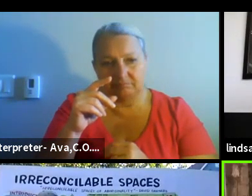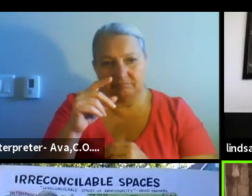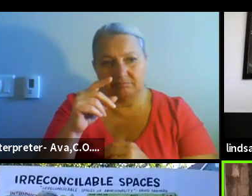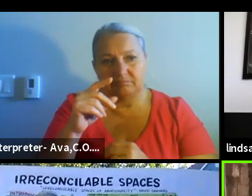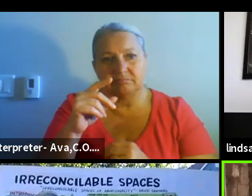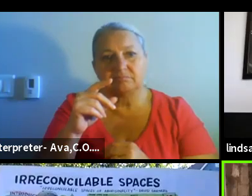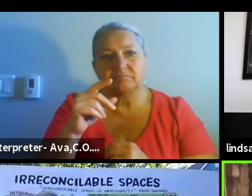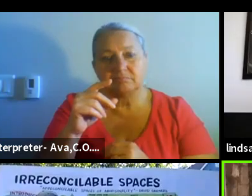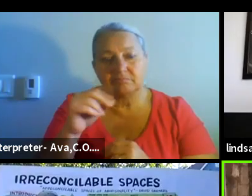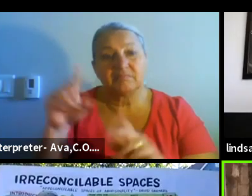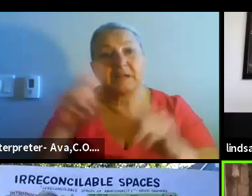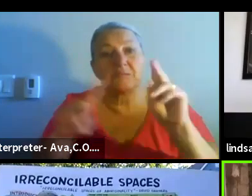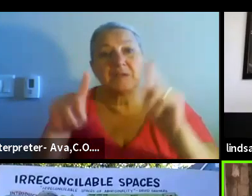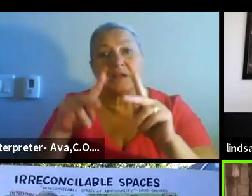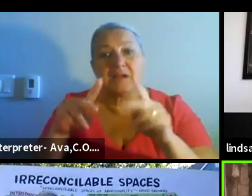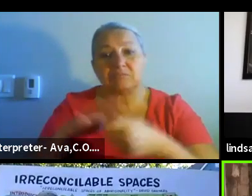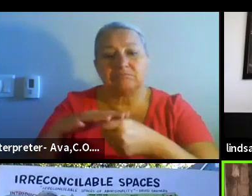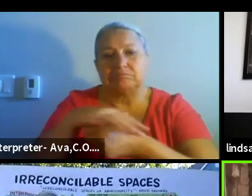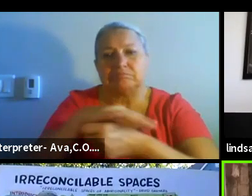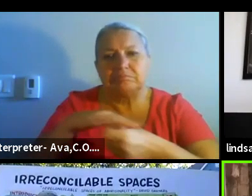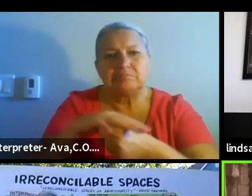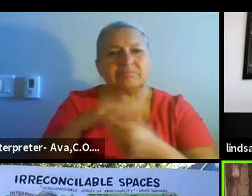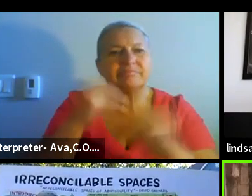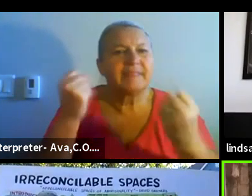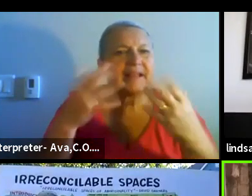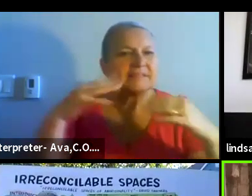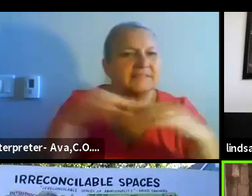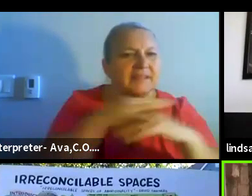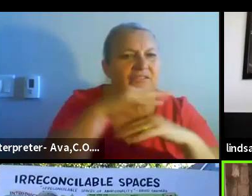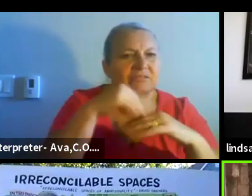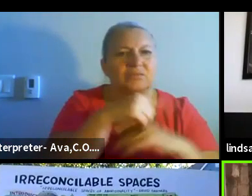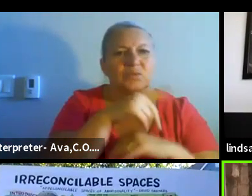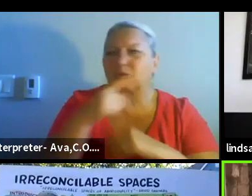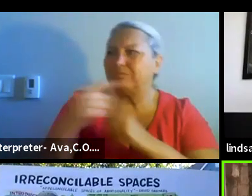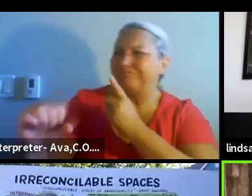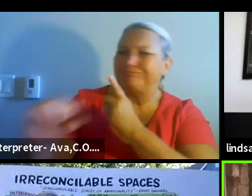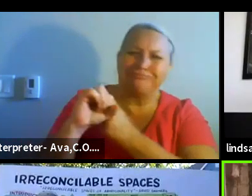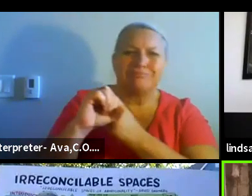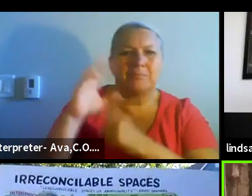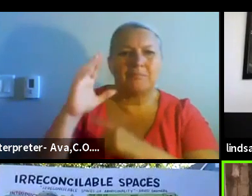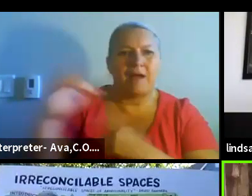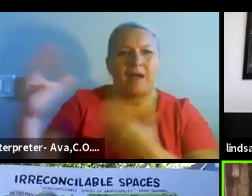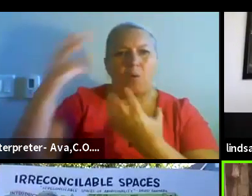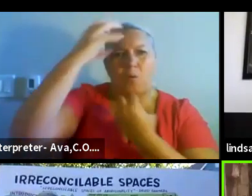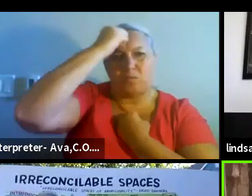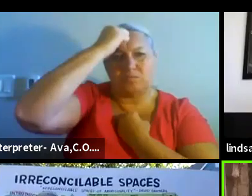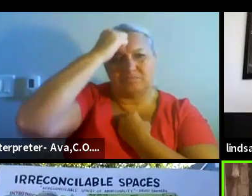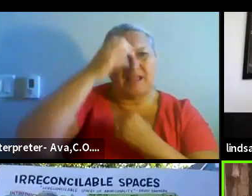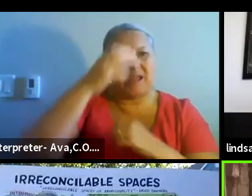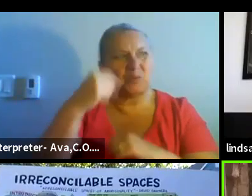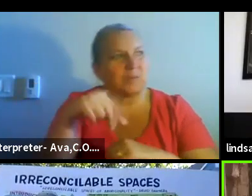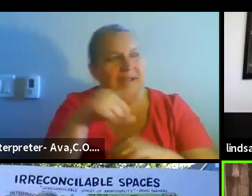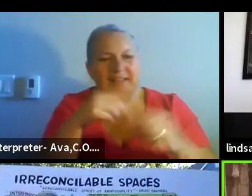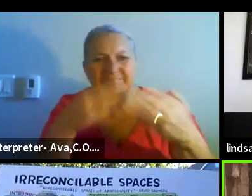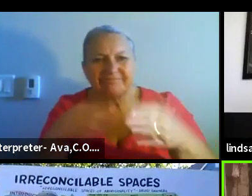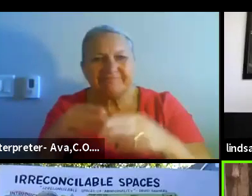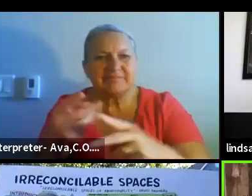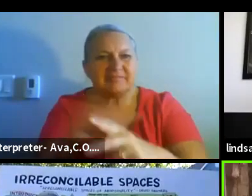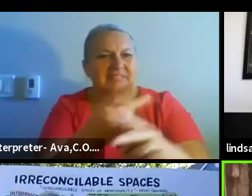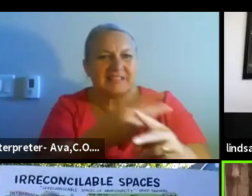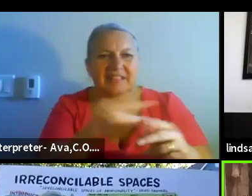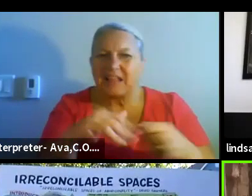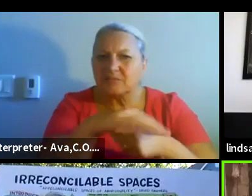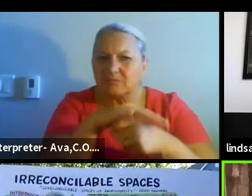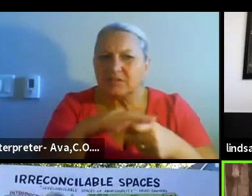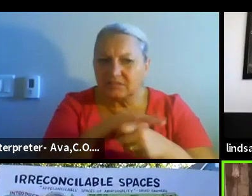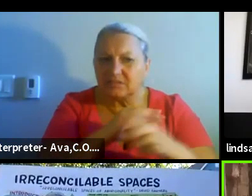who have been affected by the colonial project, and to carve out all these spaces and bring them together. But I began in, you know, I